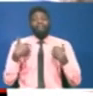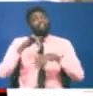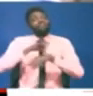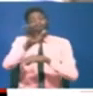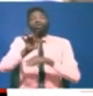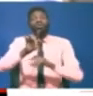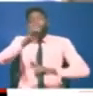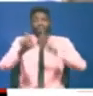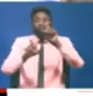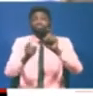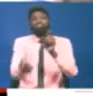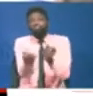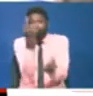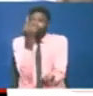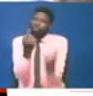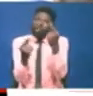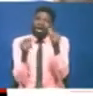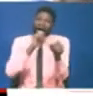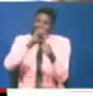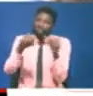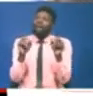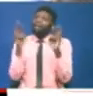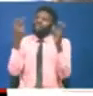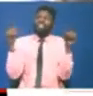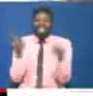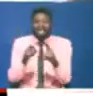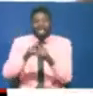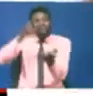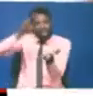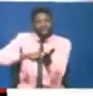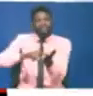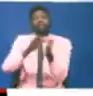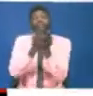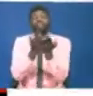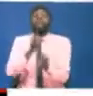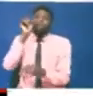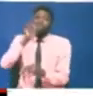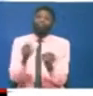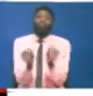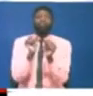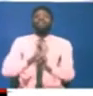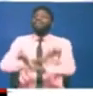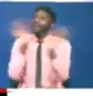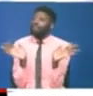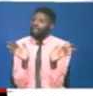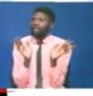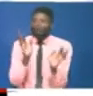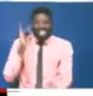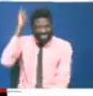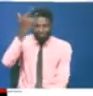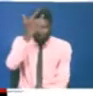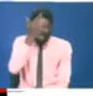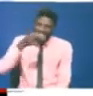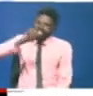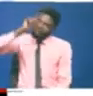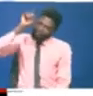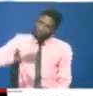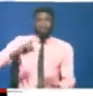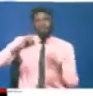to the question on the issue of the register must be sorted. Chebukati must tell